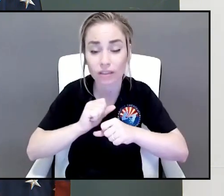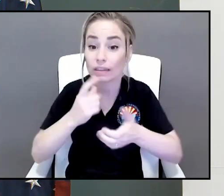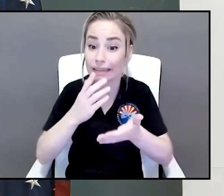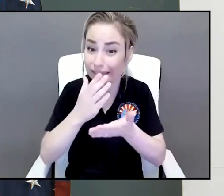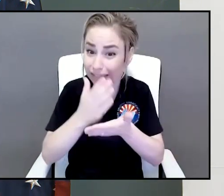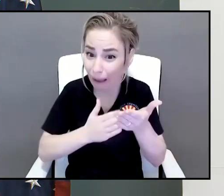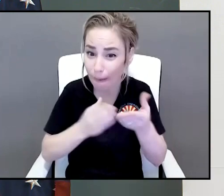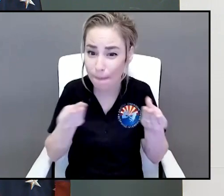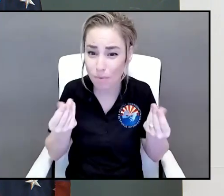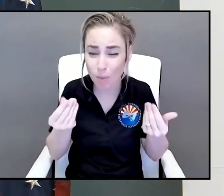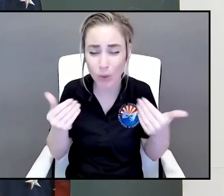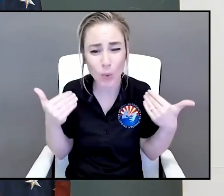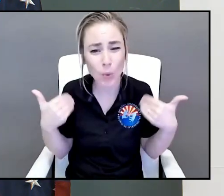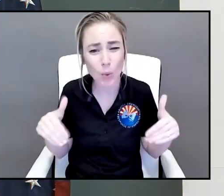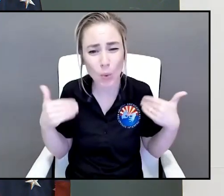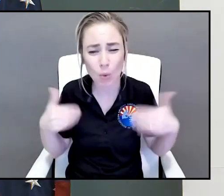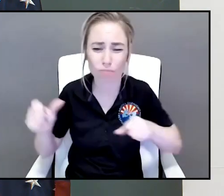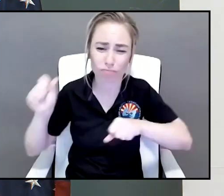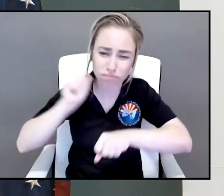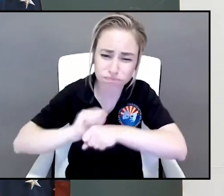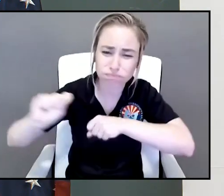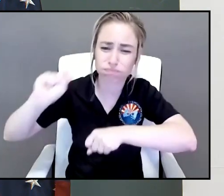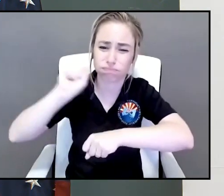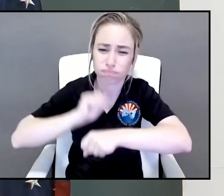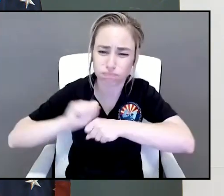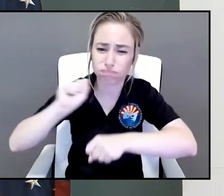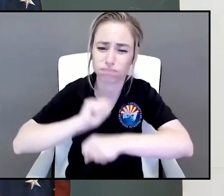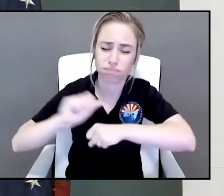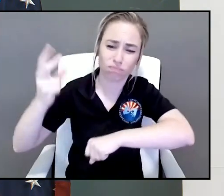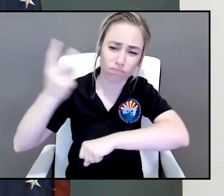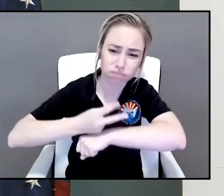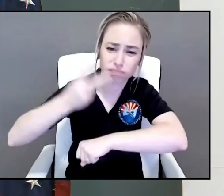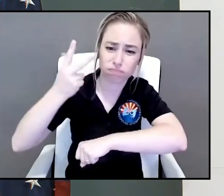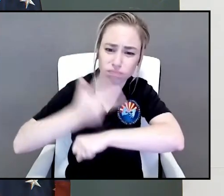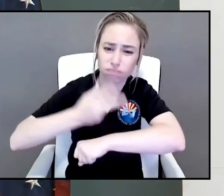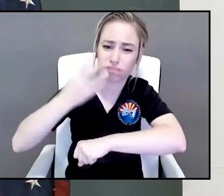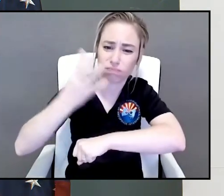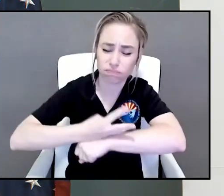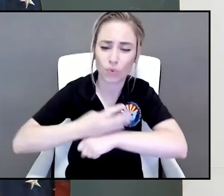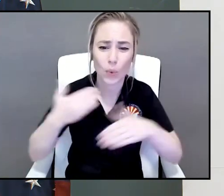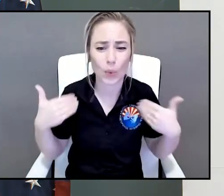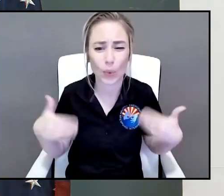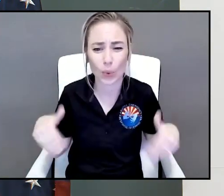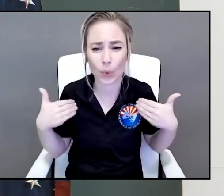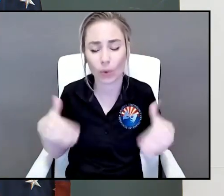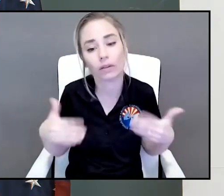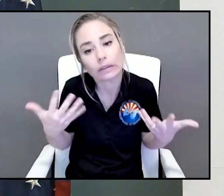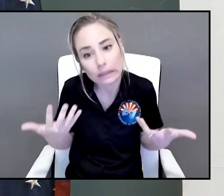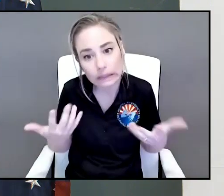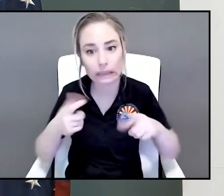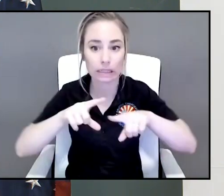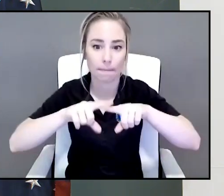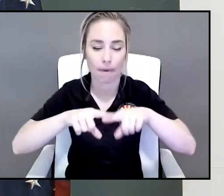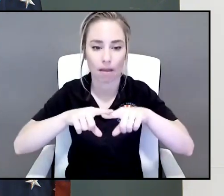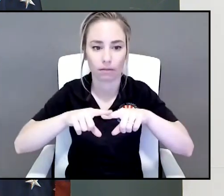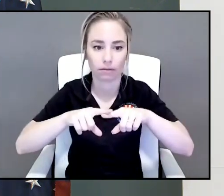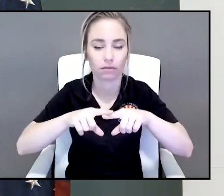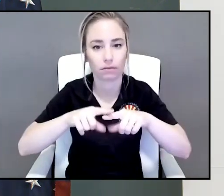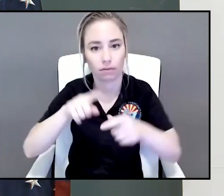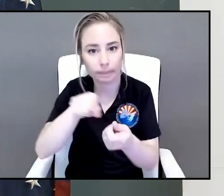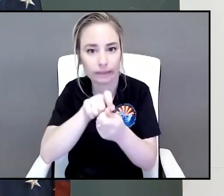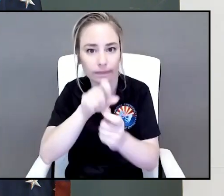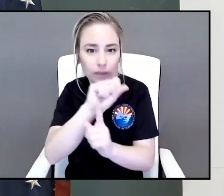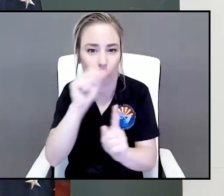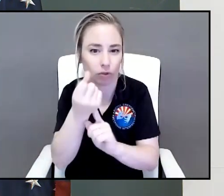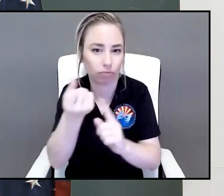require multiple days or 3 or 4 days. It just depends on what the situation is. So that's the